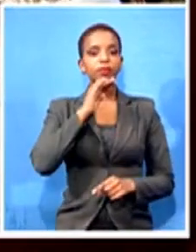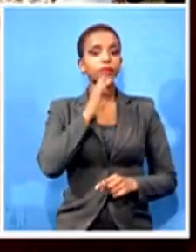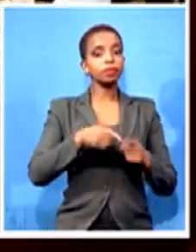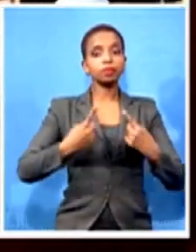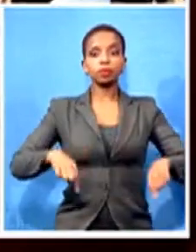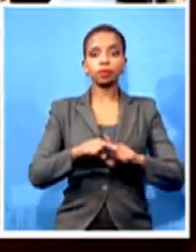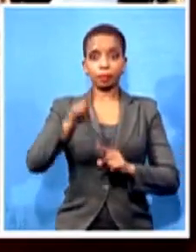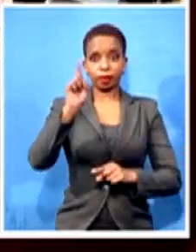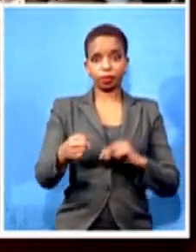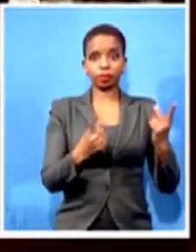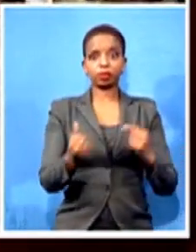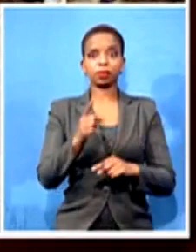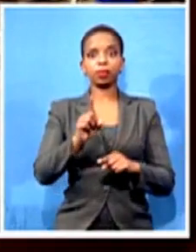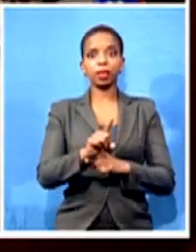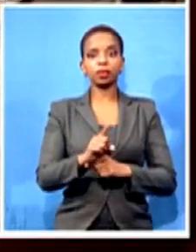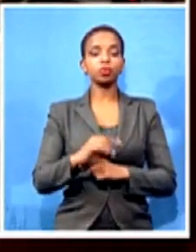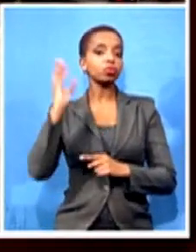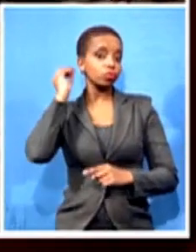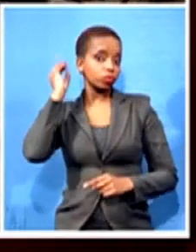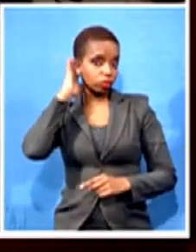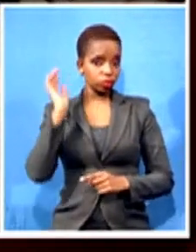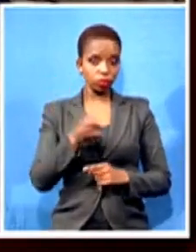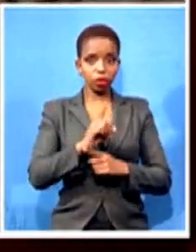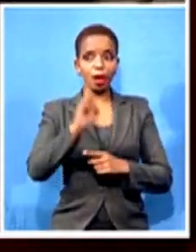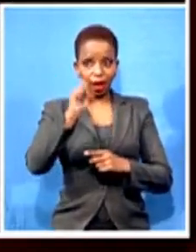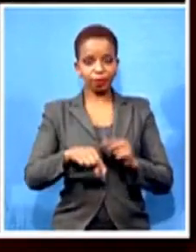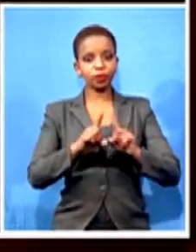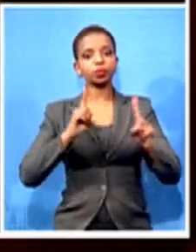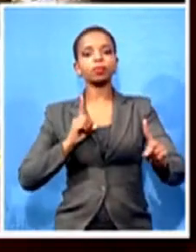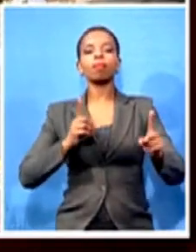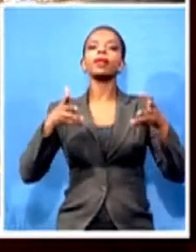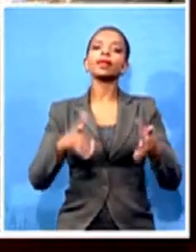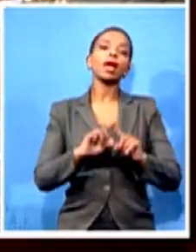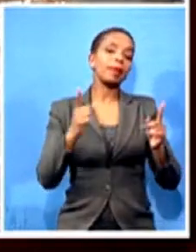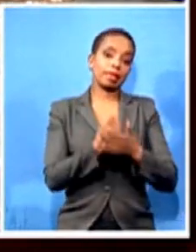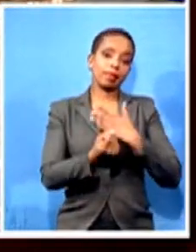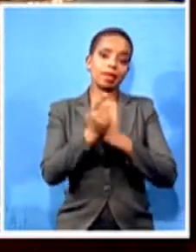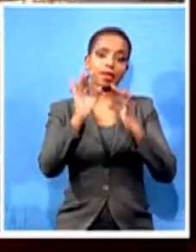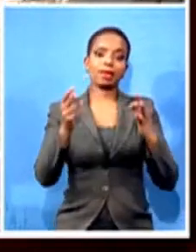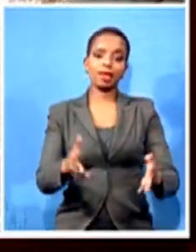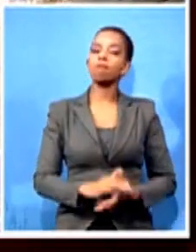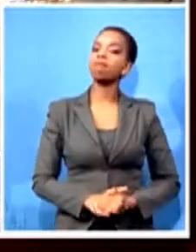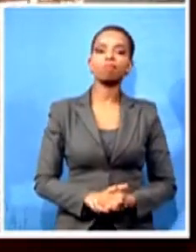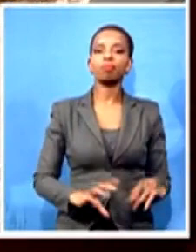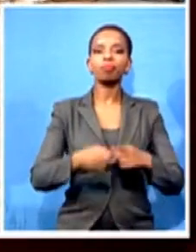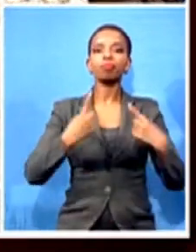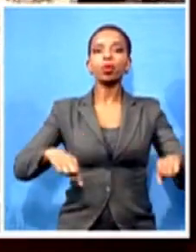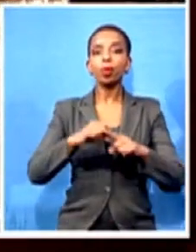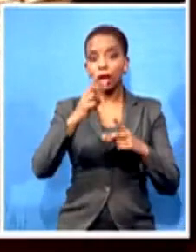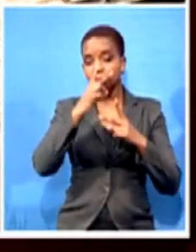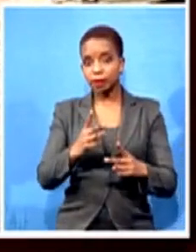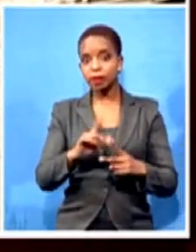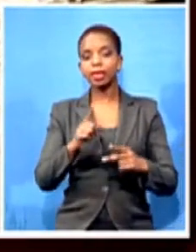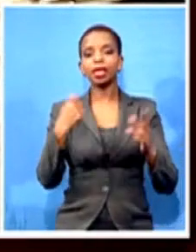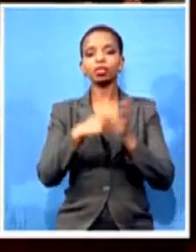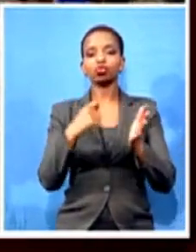manage social distancing here, social distancing practices that we are seeing in the high-end retail stores, people can